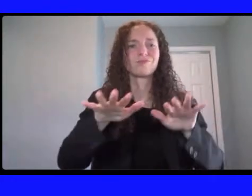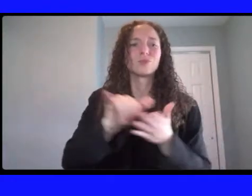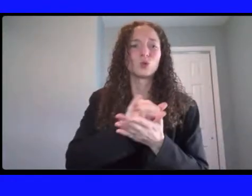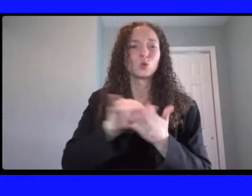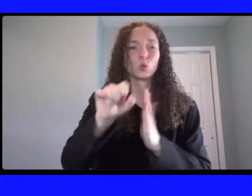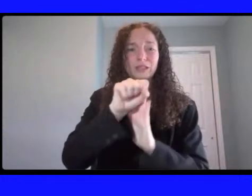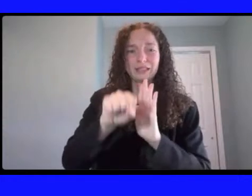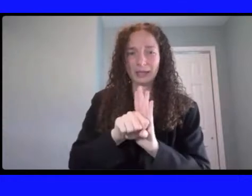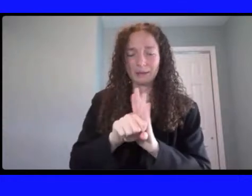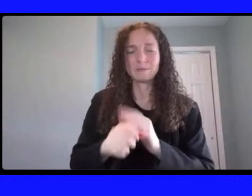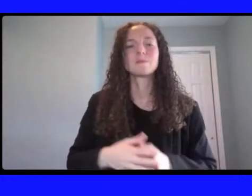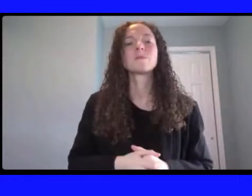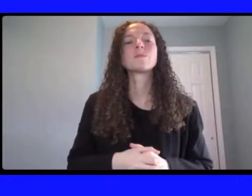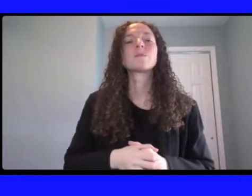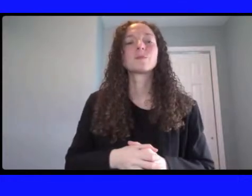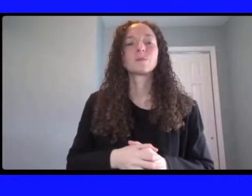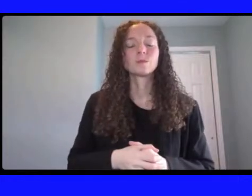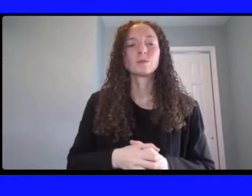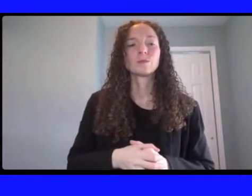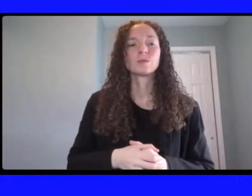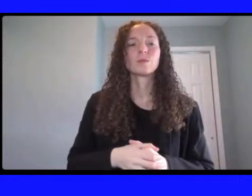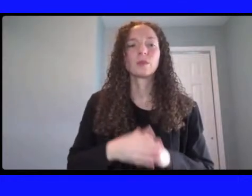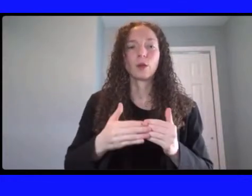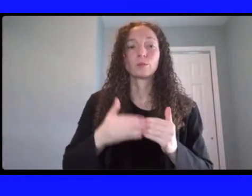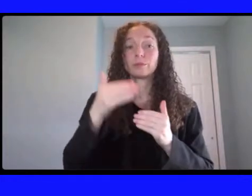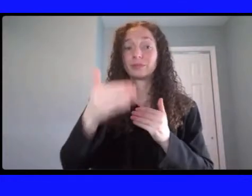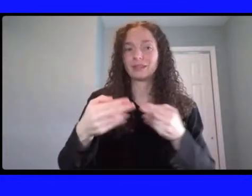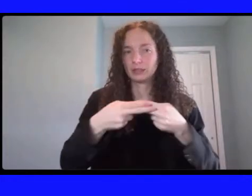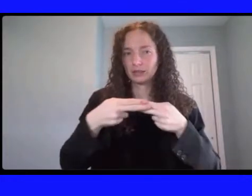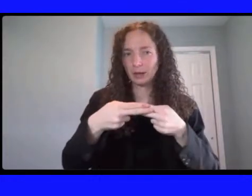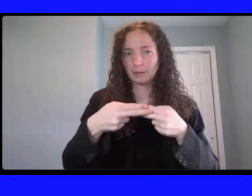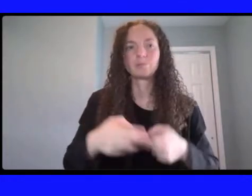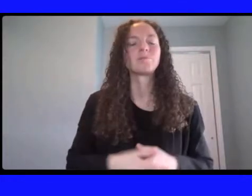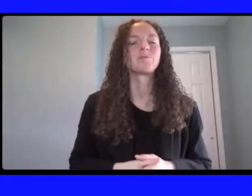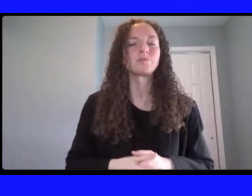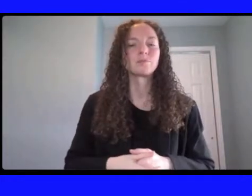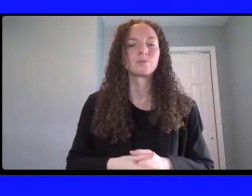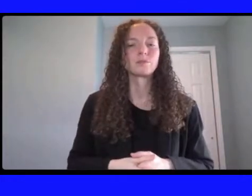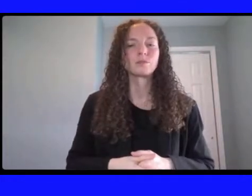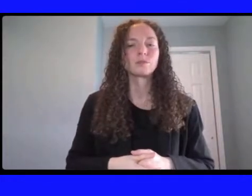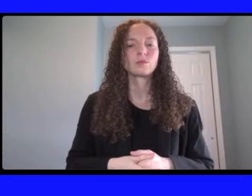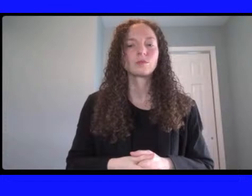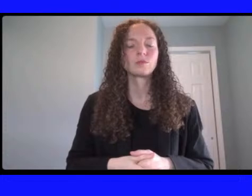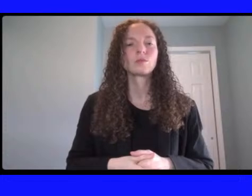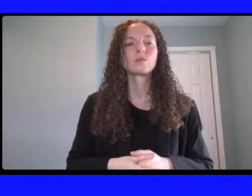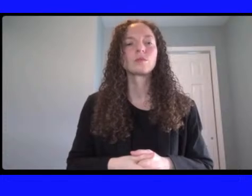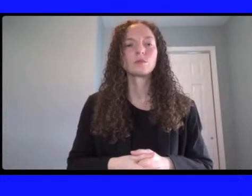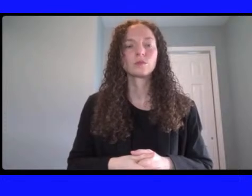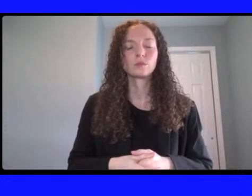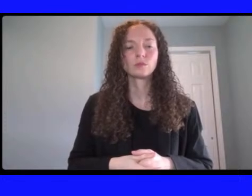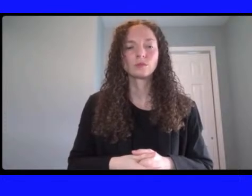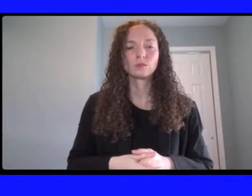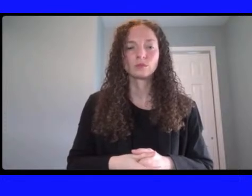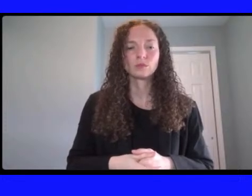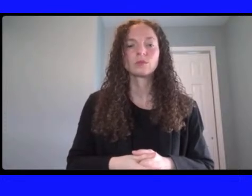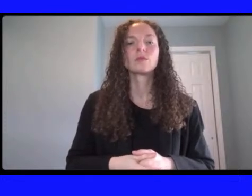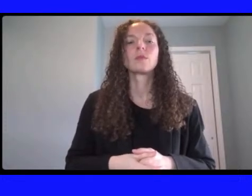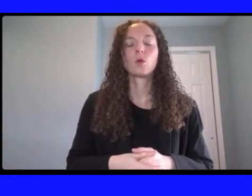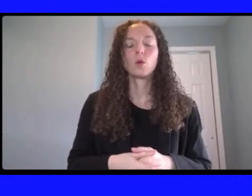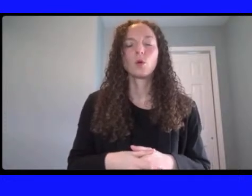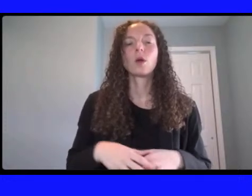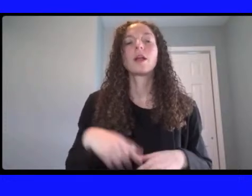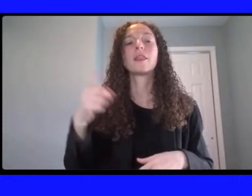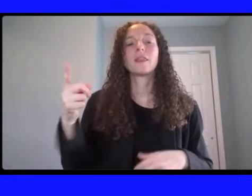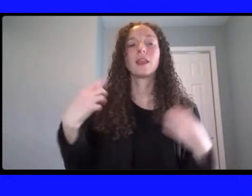We spent a lot of time on the handoff between women's health and peds. We've built a lot of tools into Epic to support that, so that when you're in peds, you can